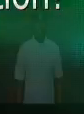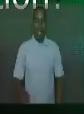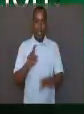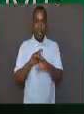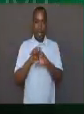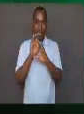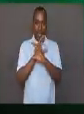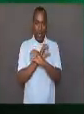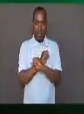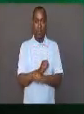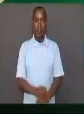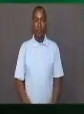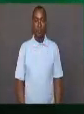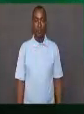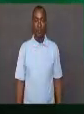Time's up.